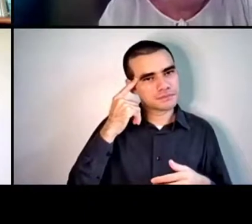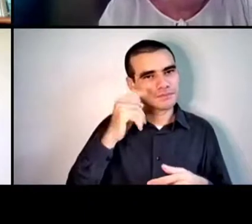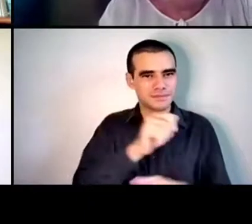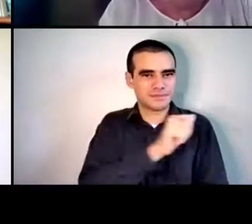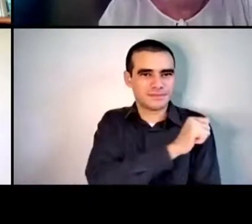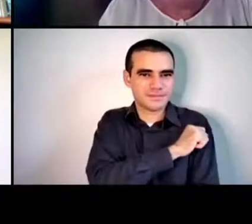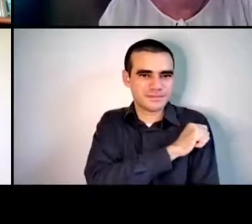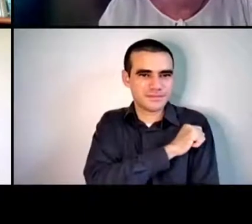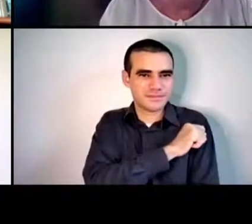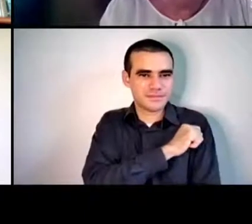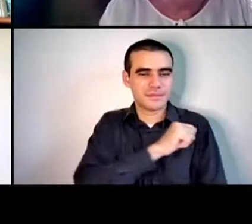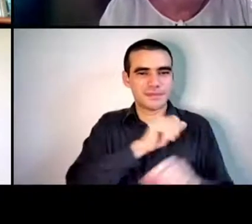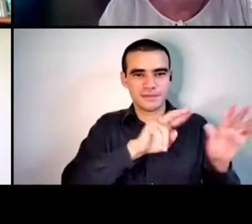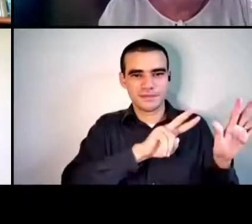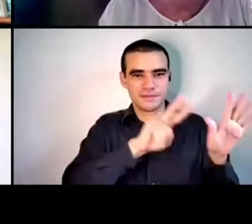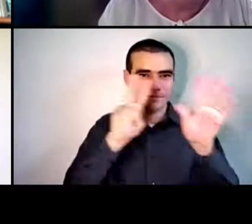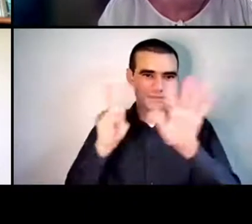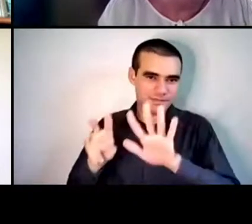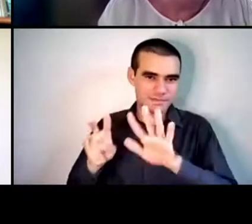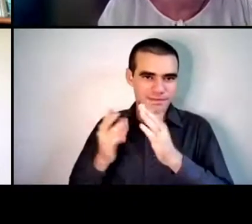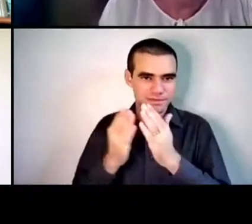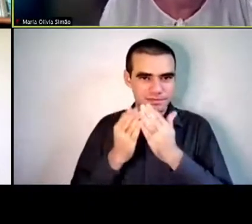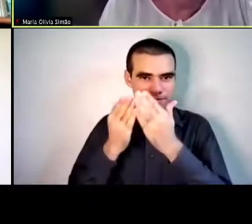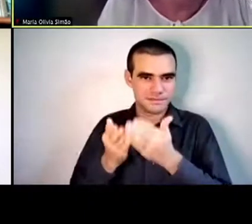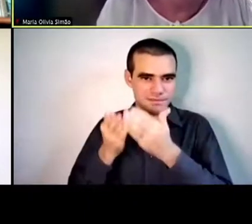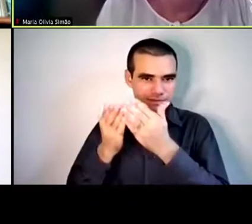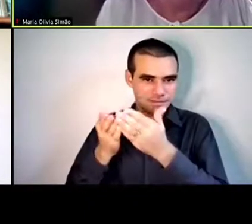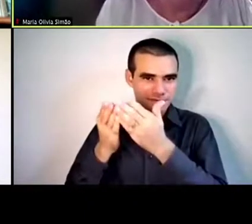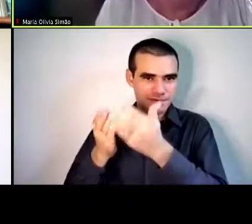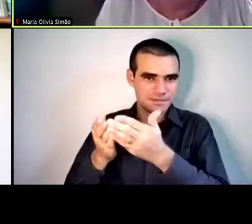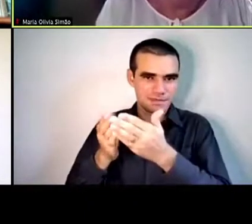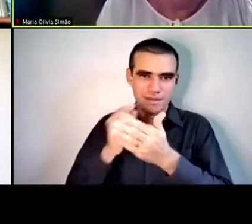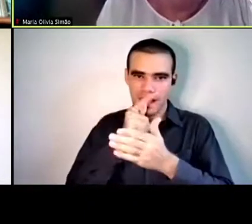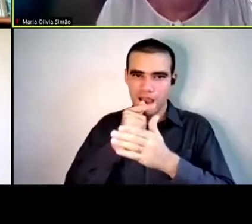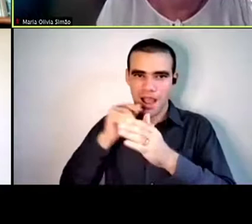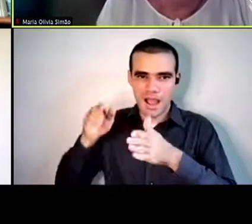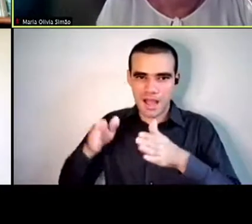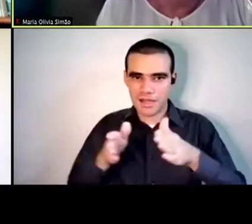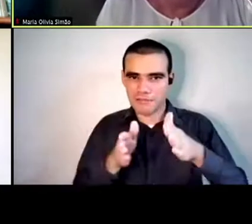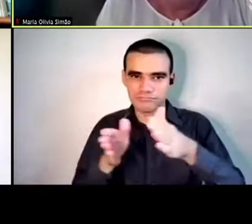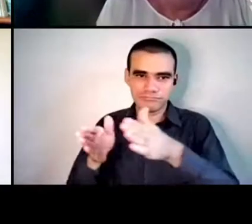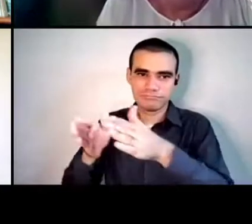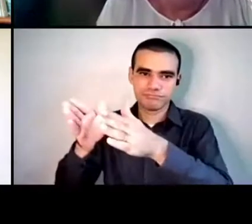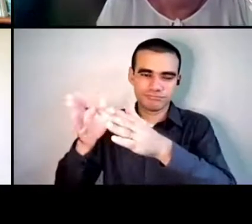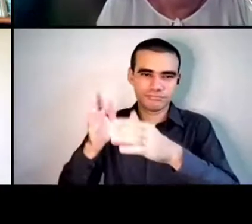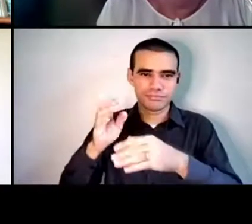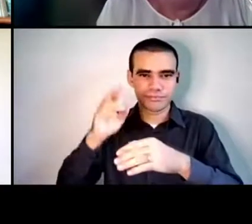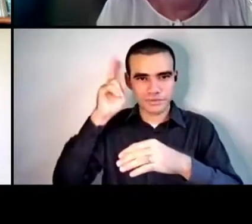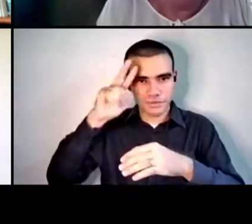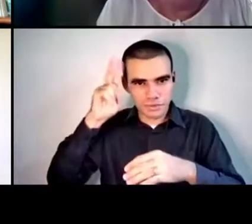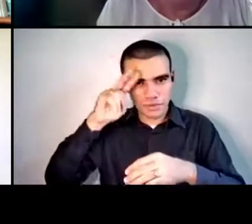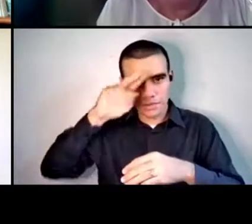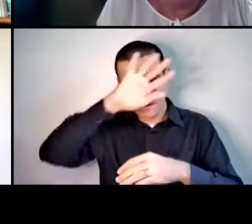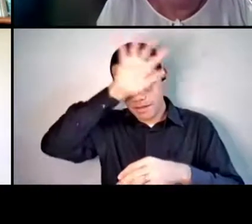students to spend 1 week in our boats in the Negro River to leave the Amazon and their